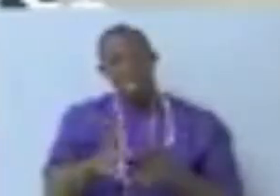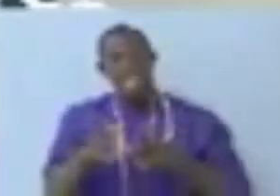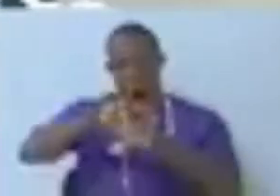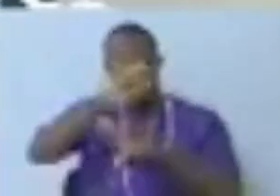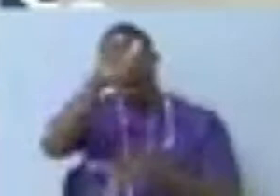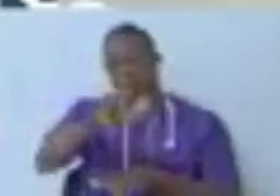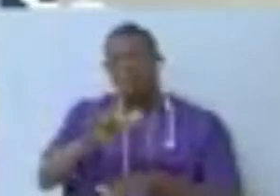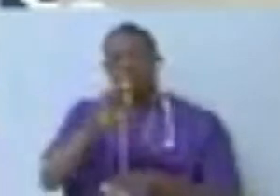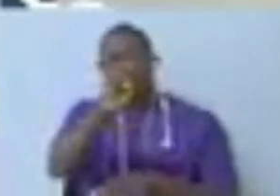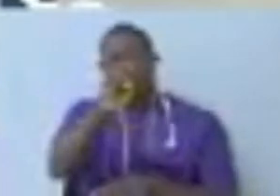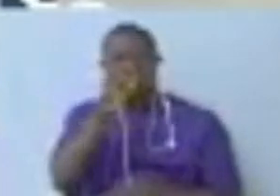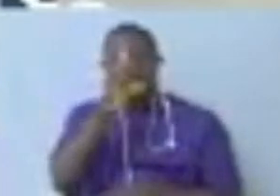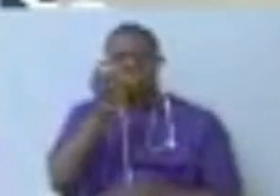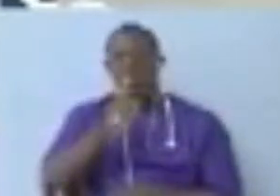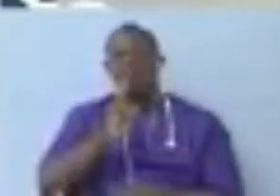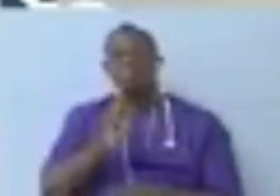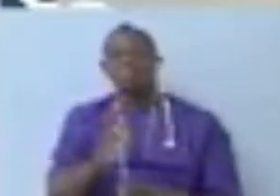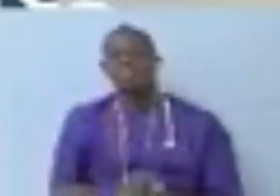In the